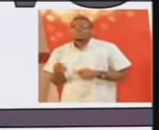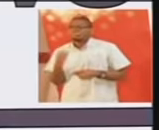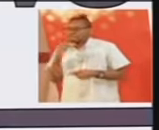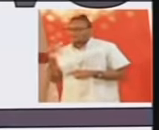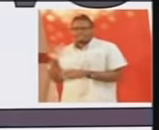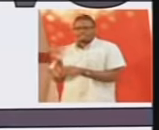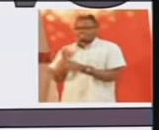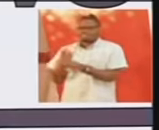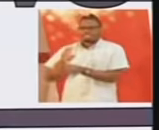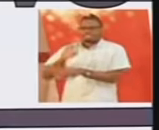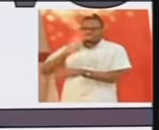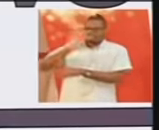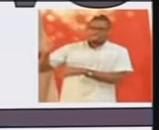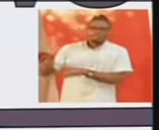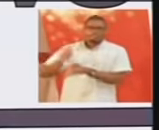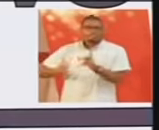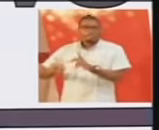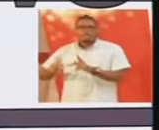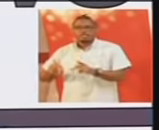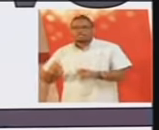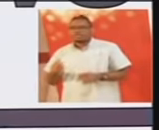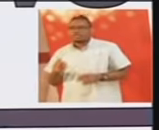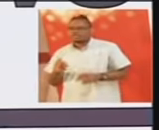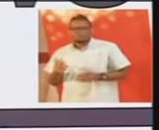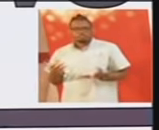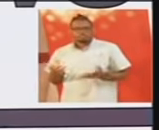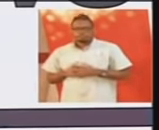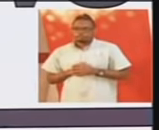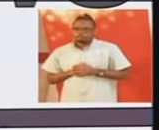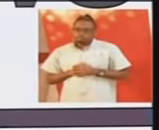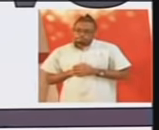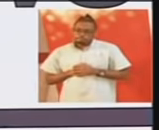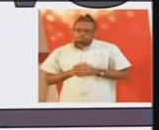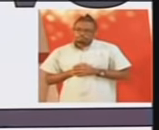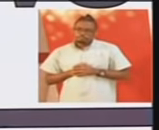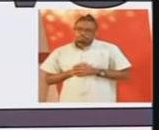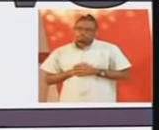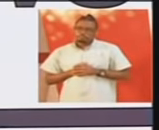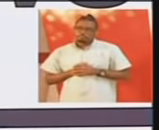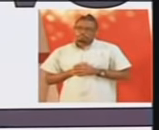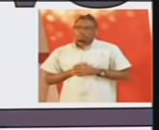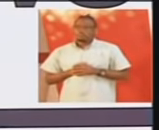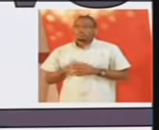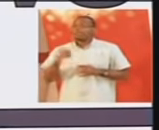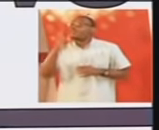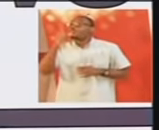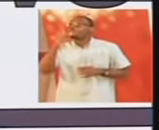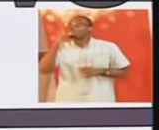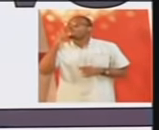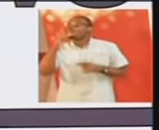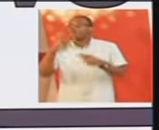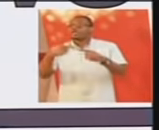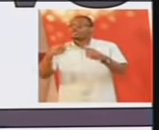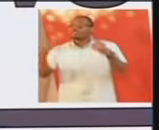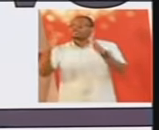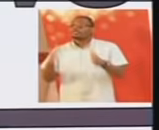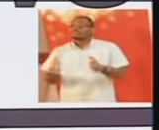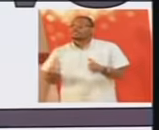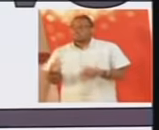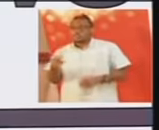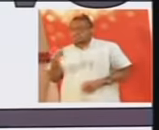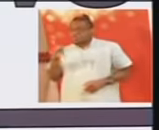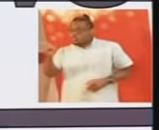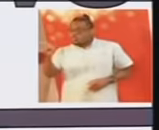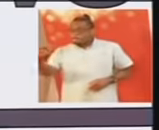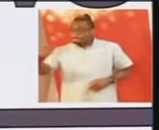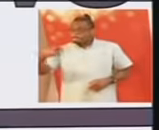people. The enemy is you. It is me. It is all of us when